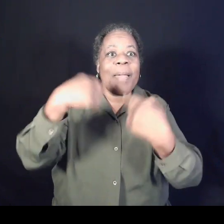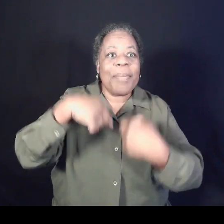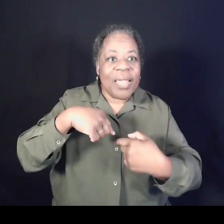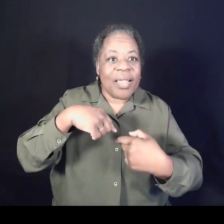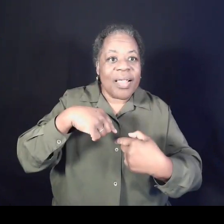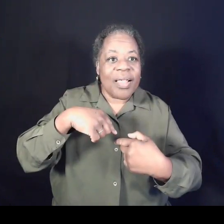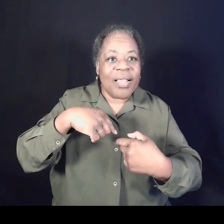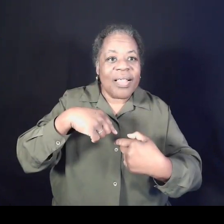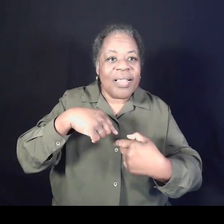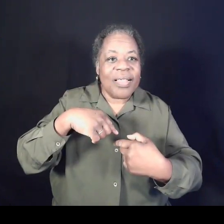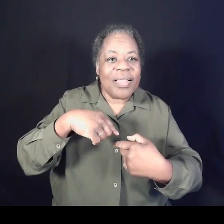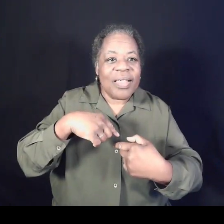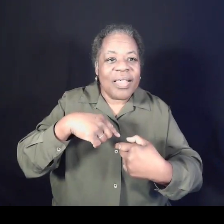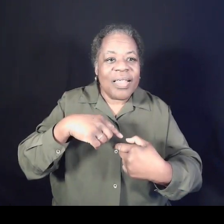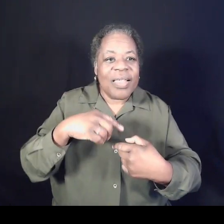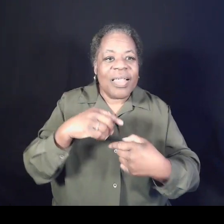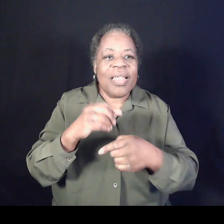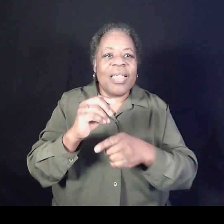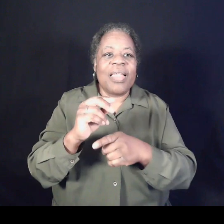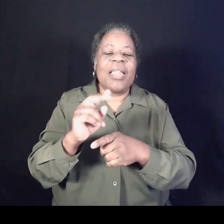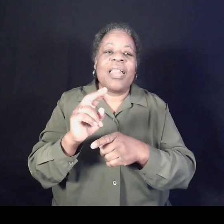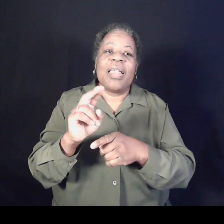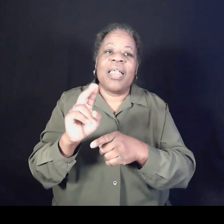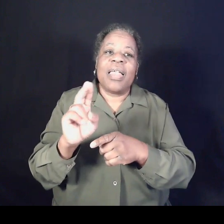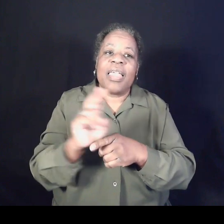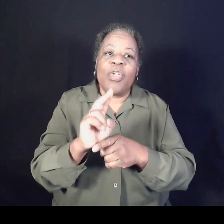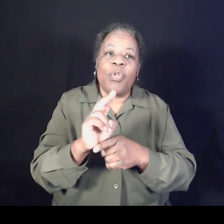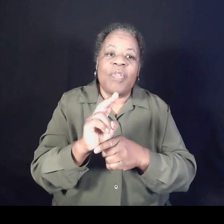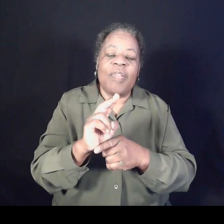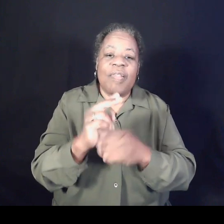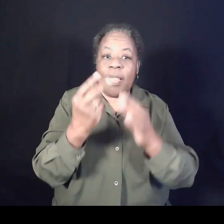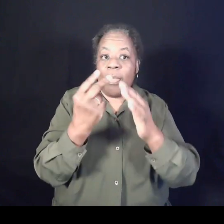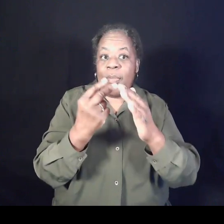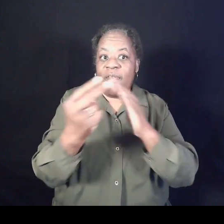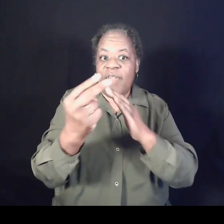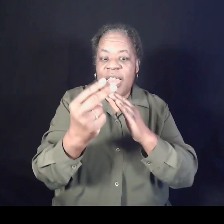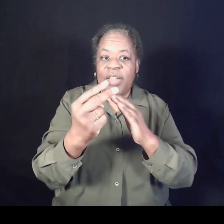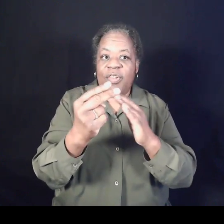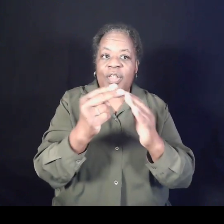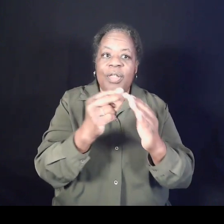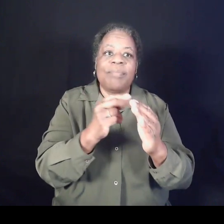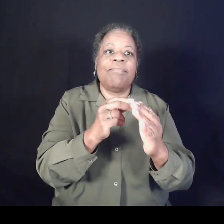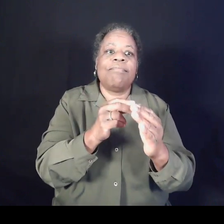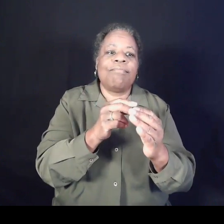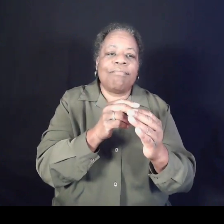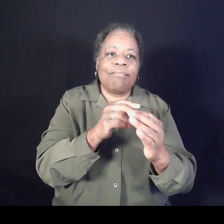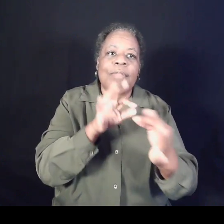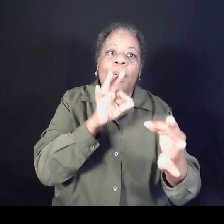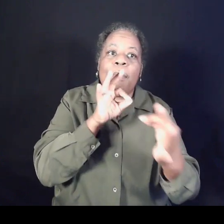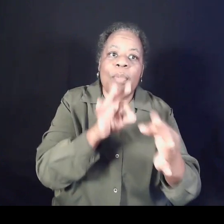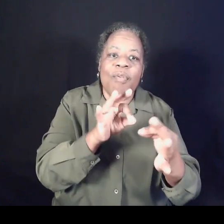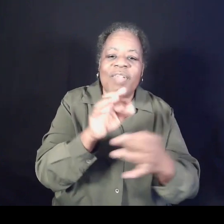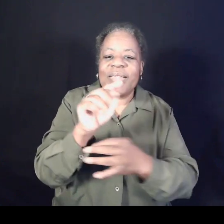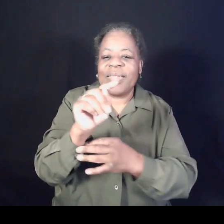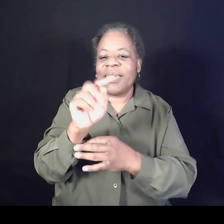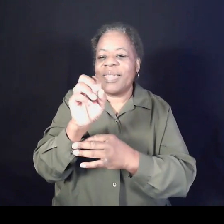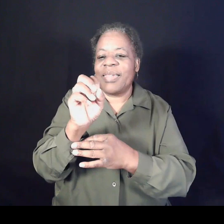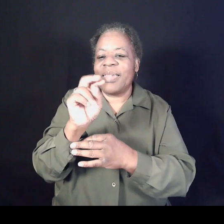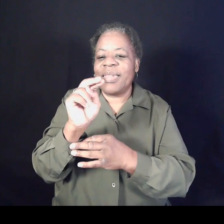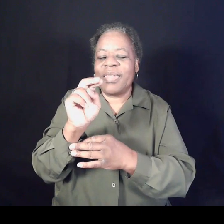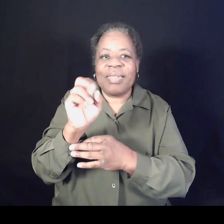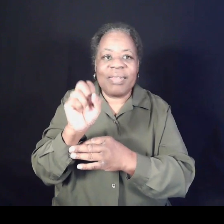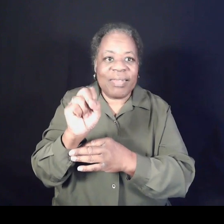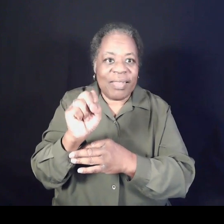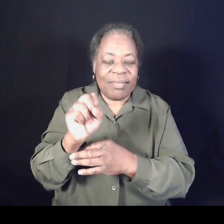what's sometimes called the prophetic perfect tense, describing future events as if they've already